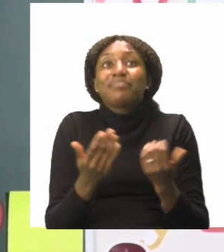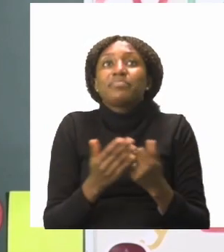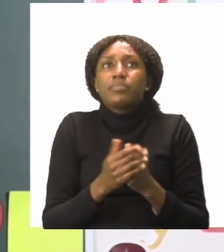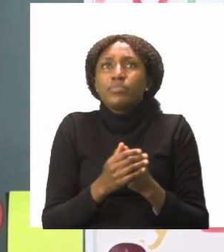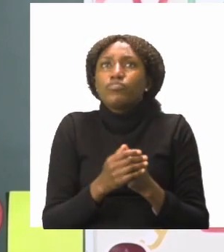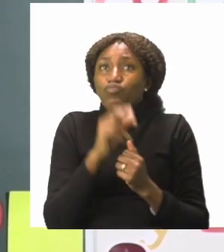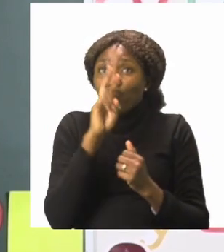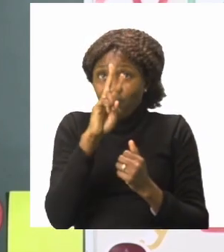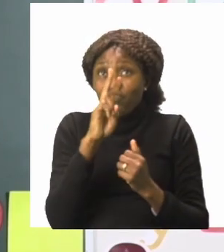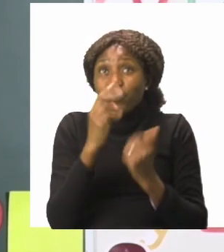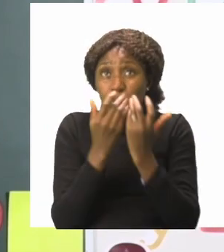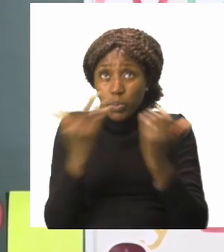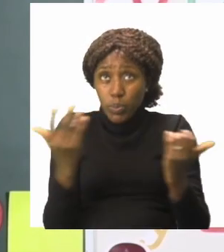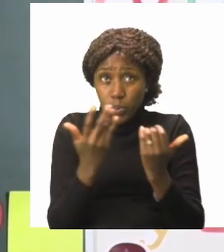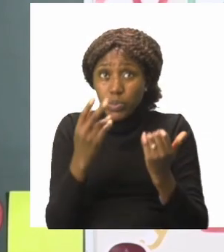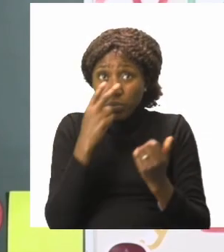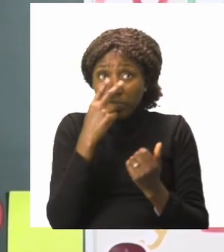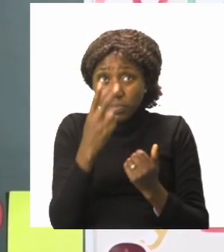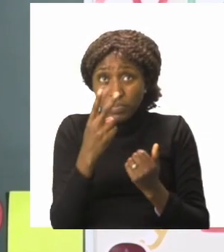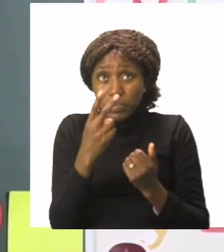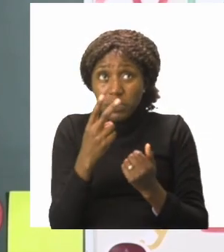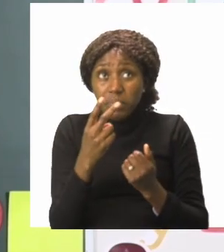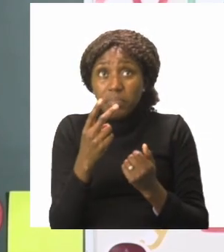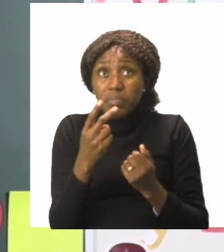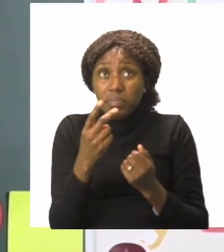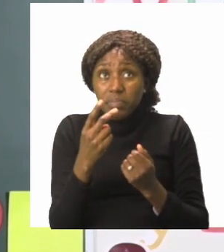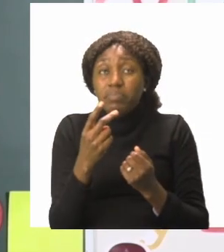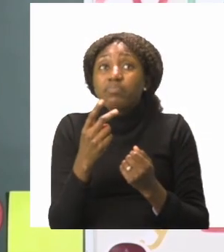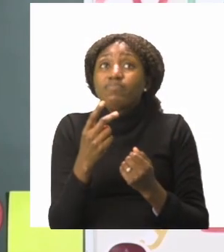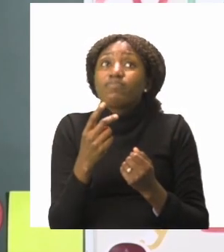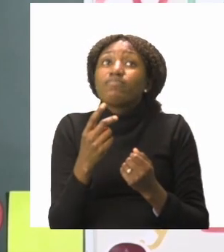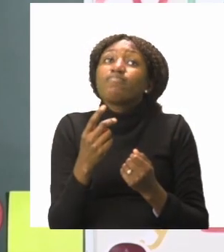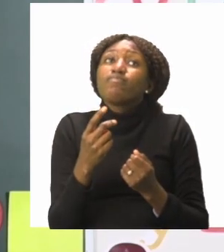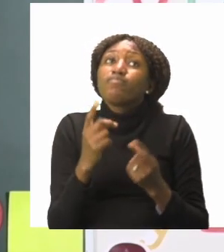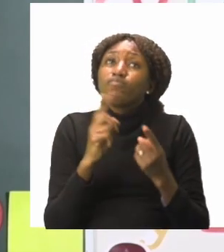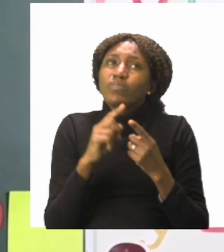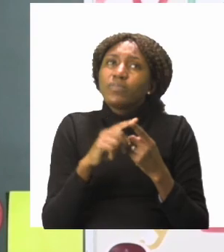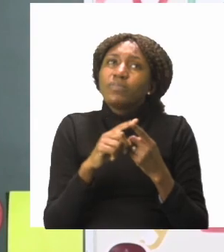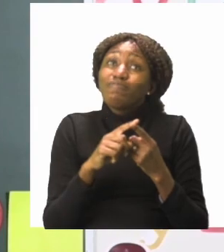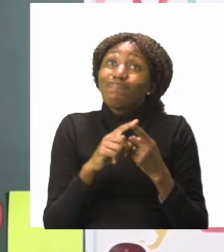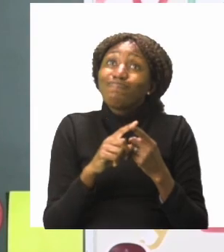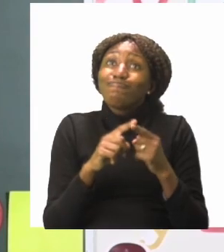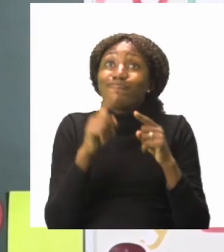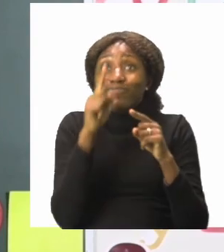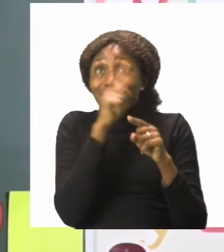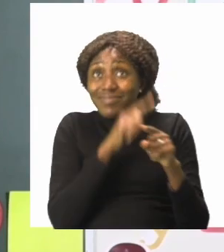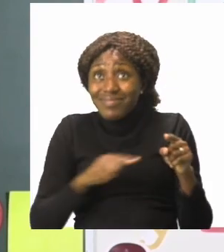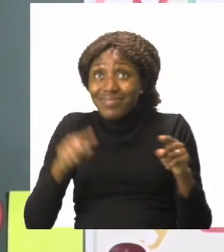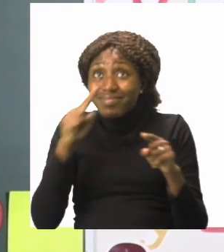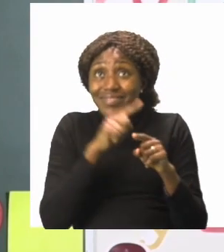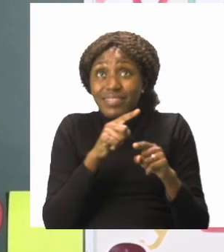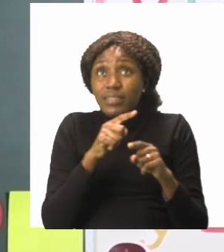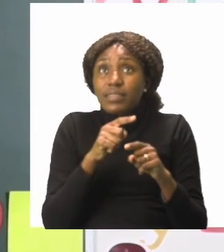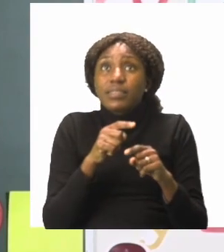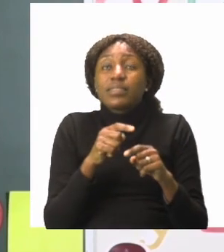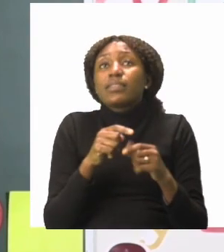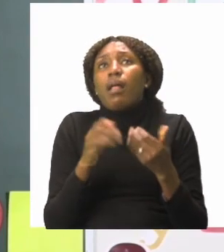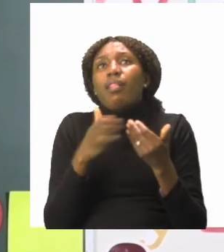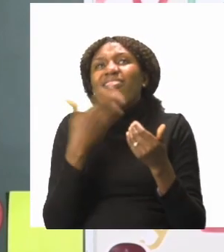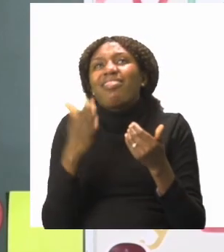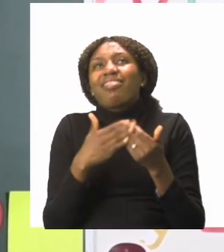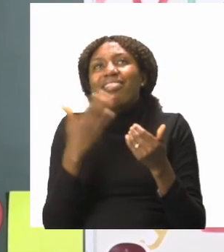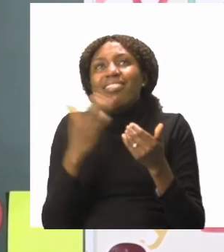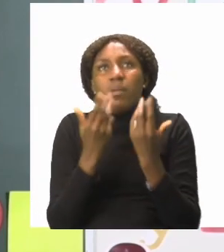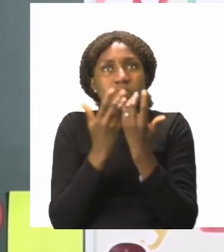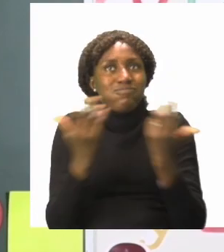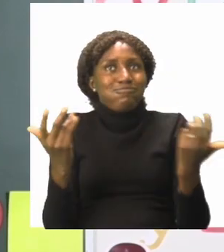of greens that you can see. The first one you can see is our light green, like